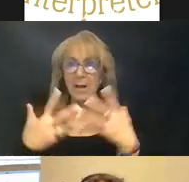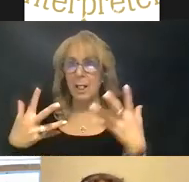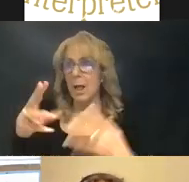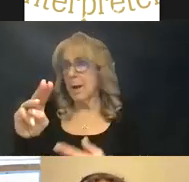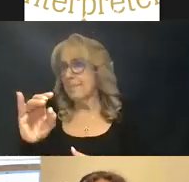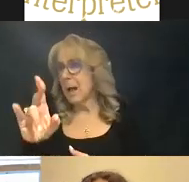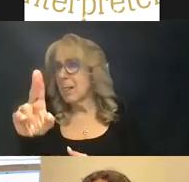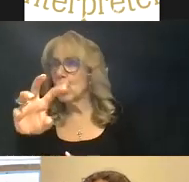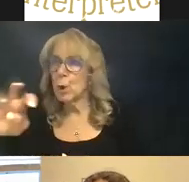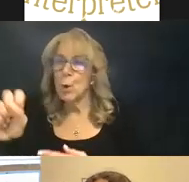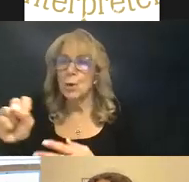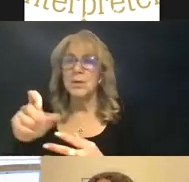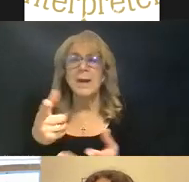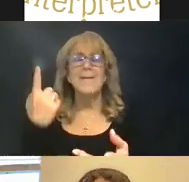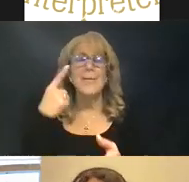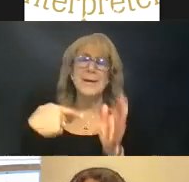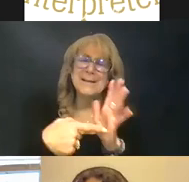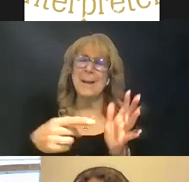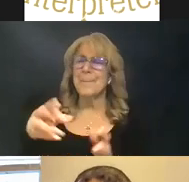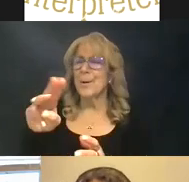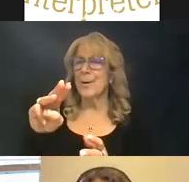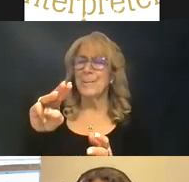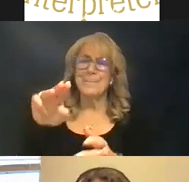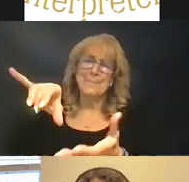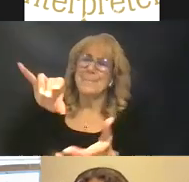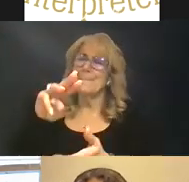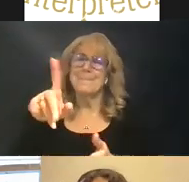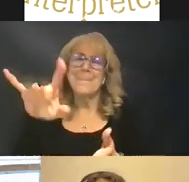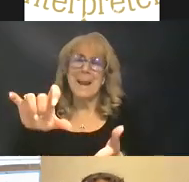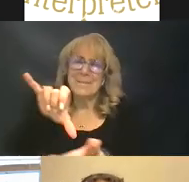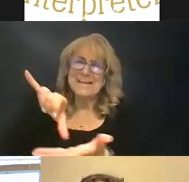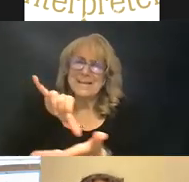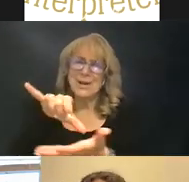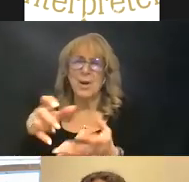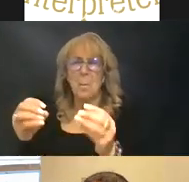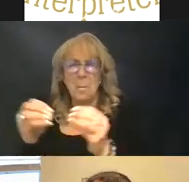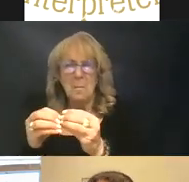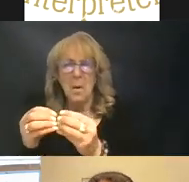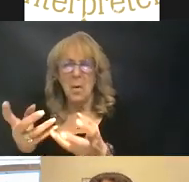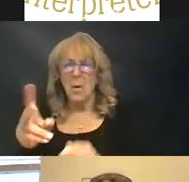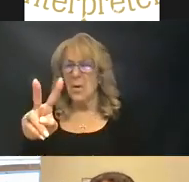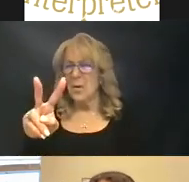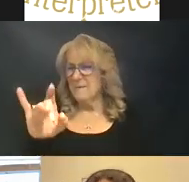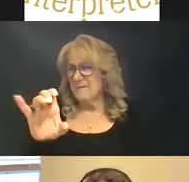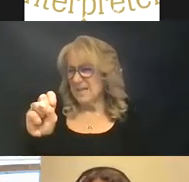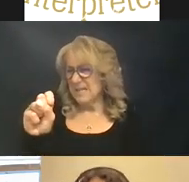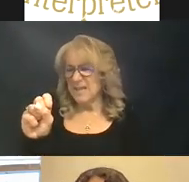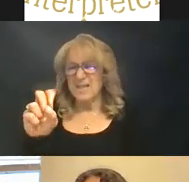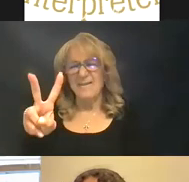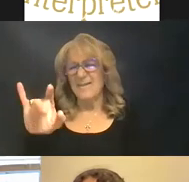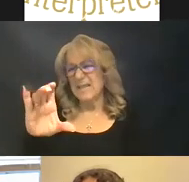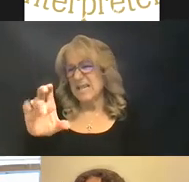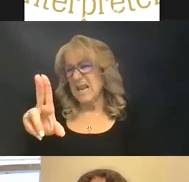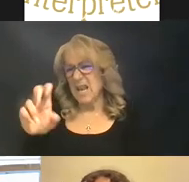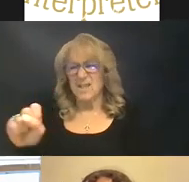For example, maple syrup is much more viscous compared to water. Now, let's better understand what viscosity